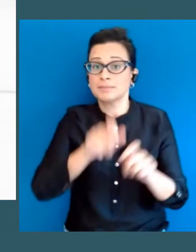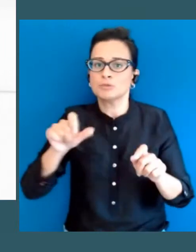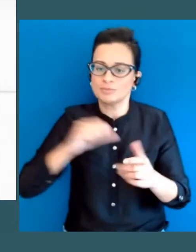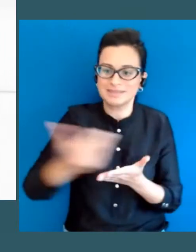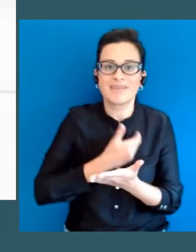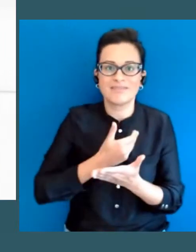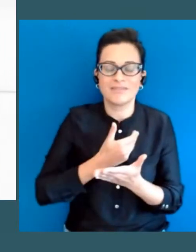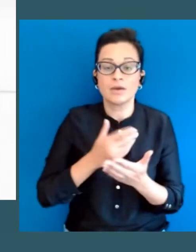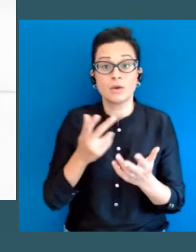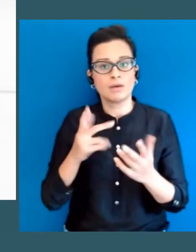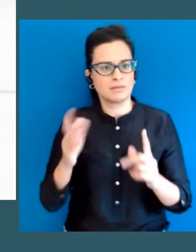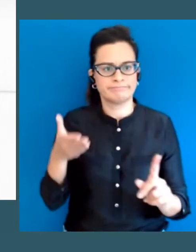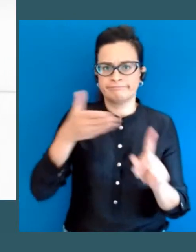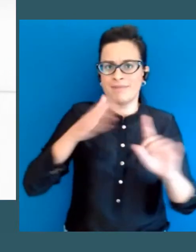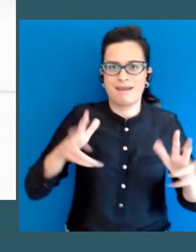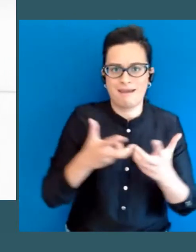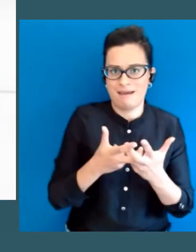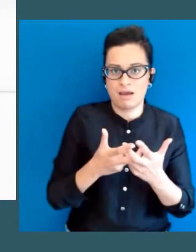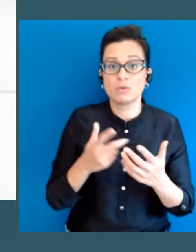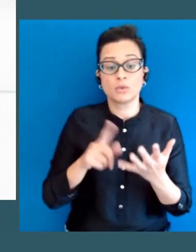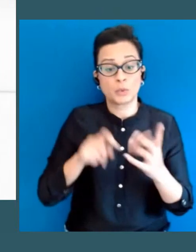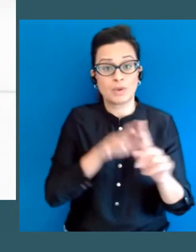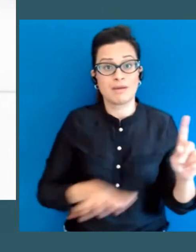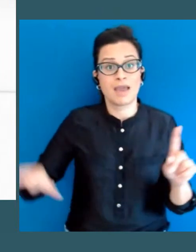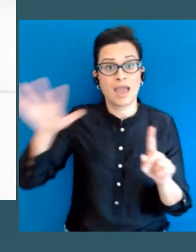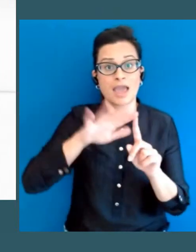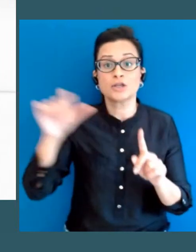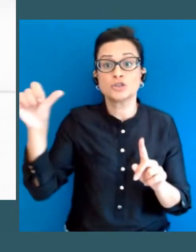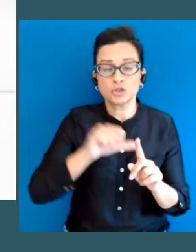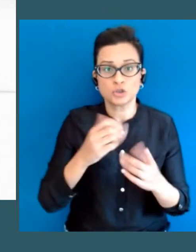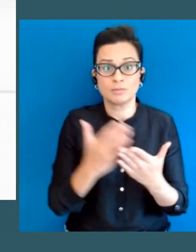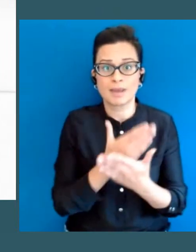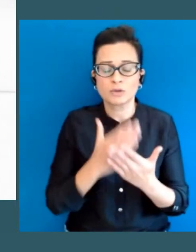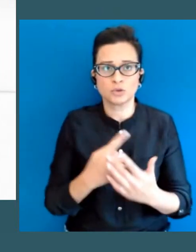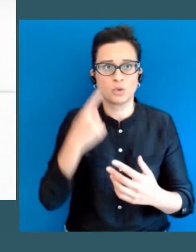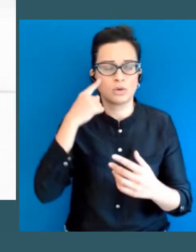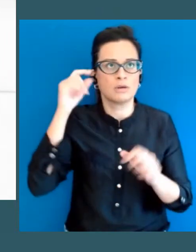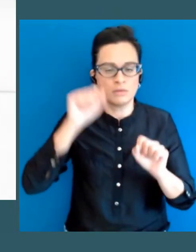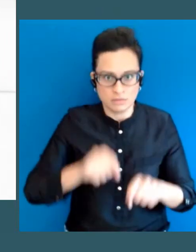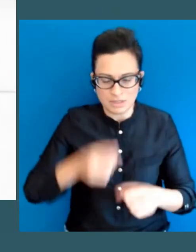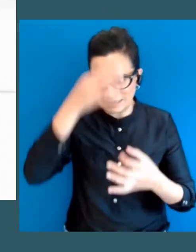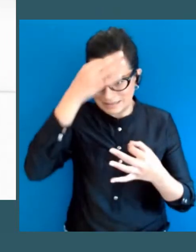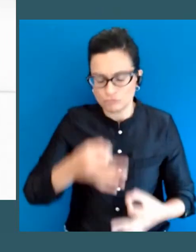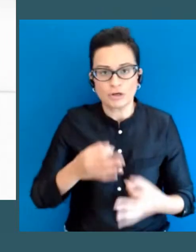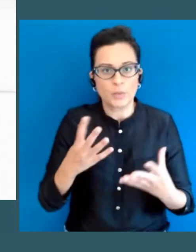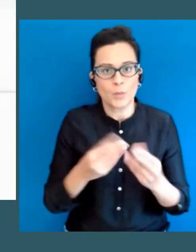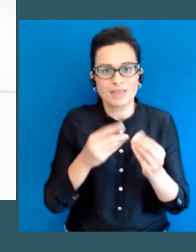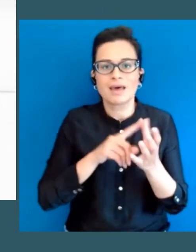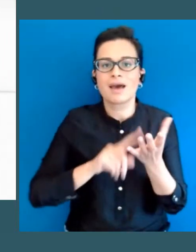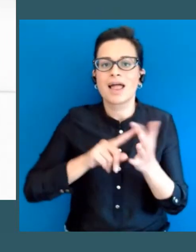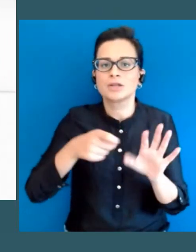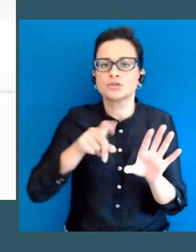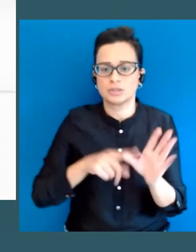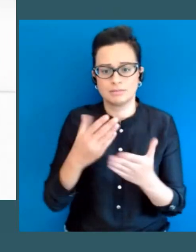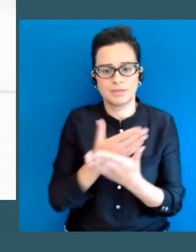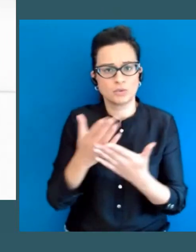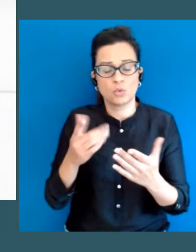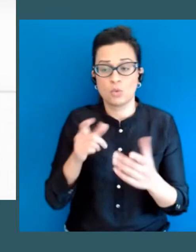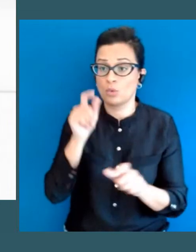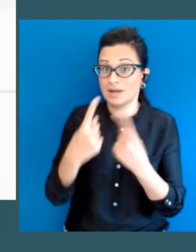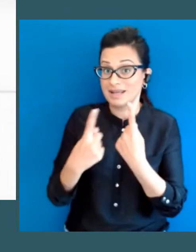is for everyone in the UK to take allergy seriously, and our goals are to empower, educate, research